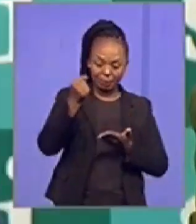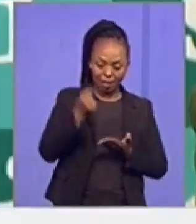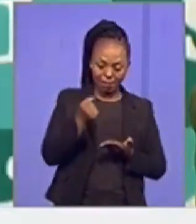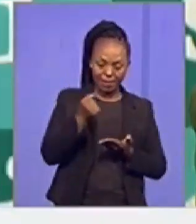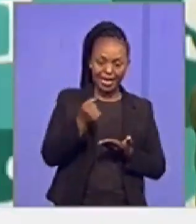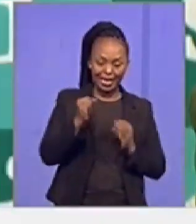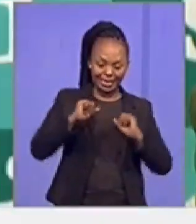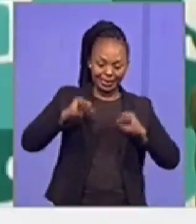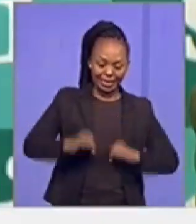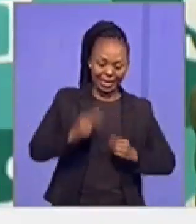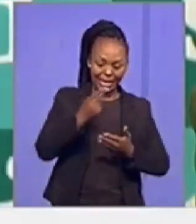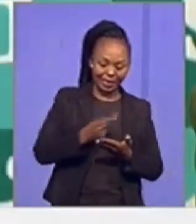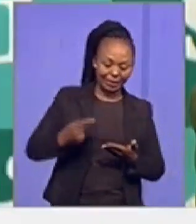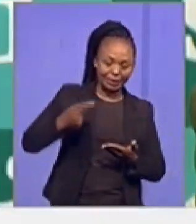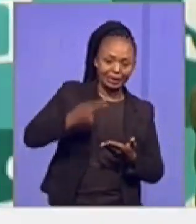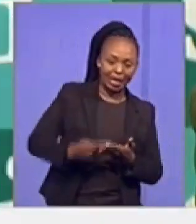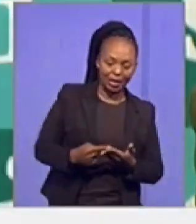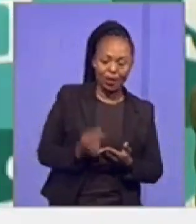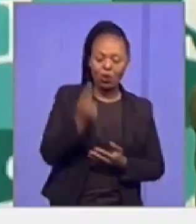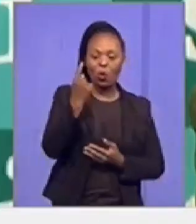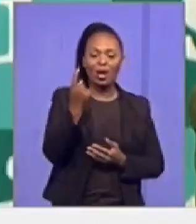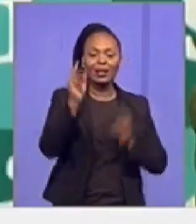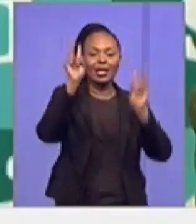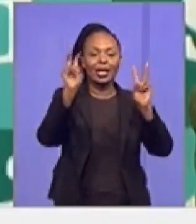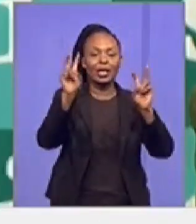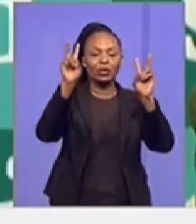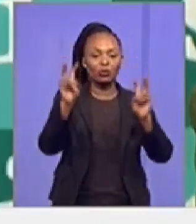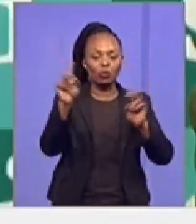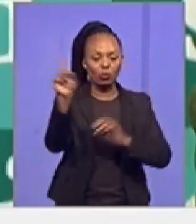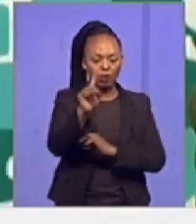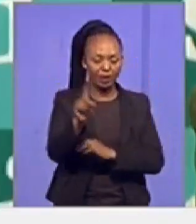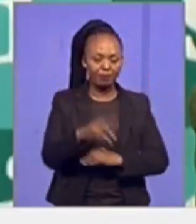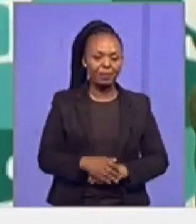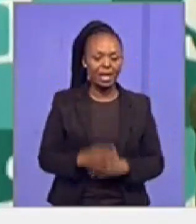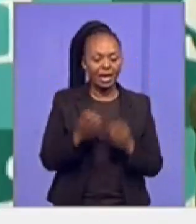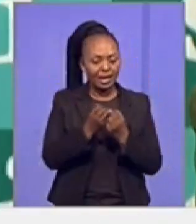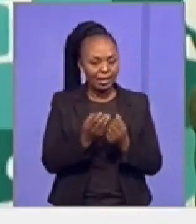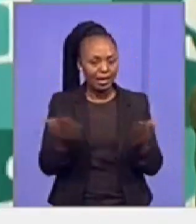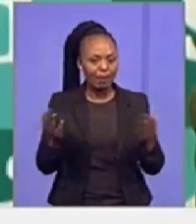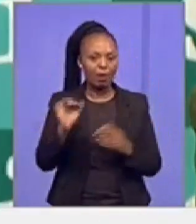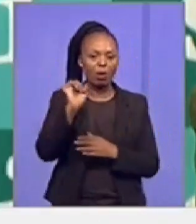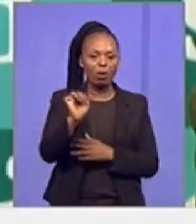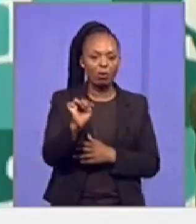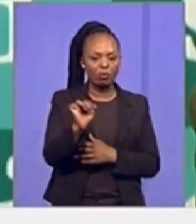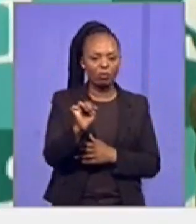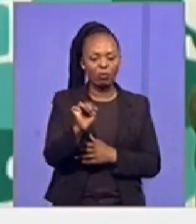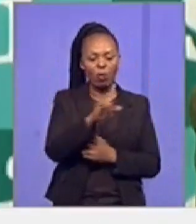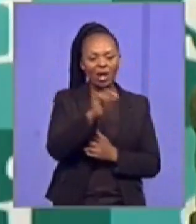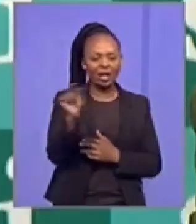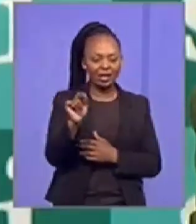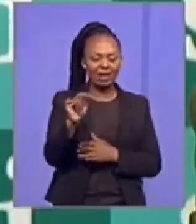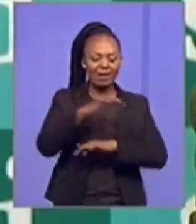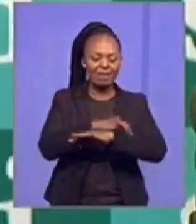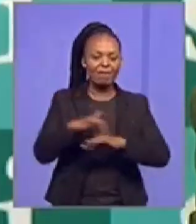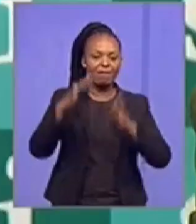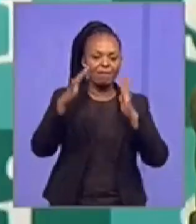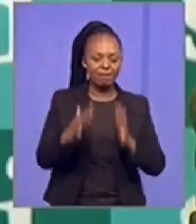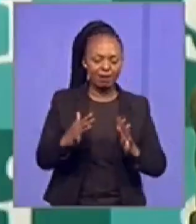signed, one of the issues was a number of farmers, a few hundred farmers who are